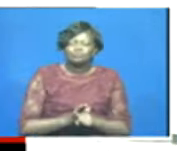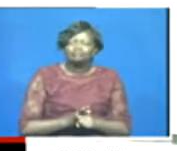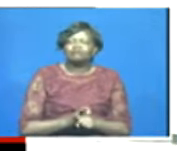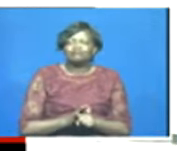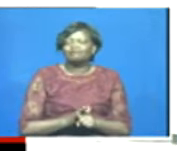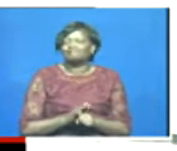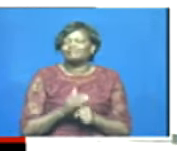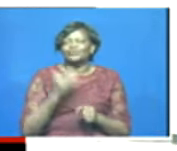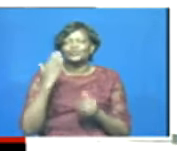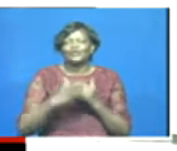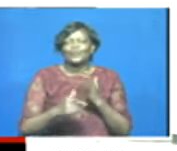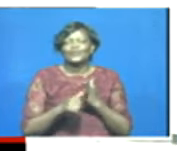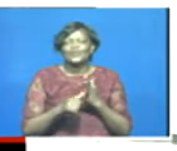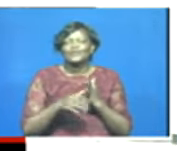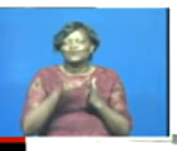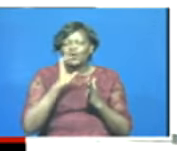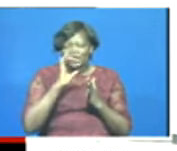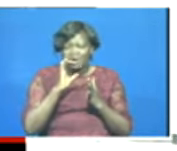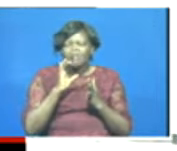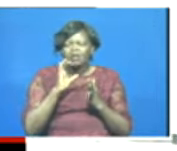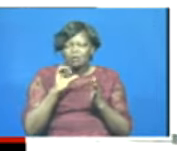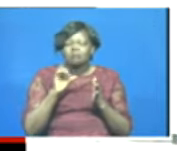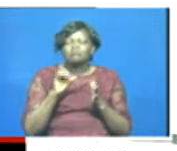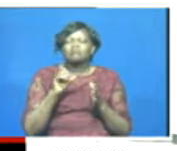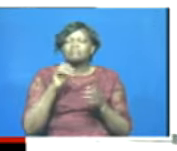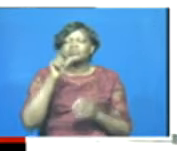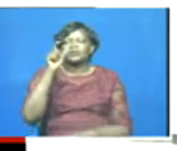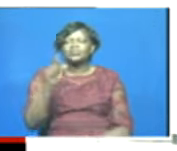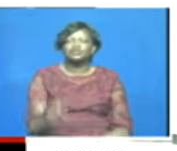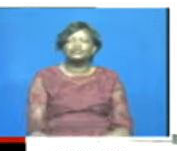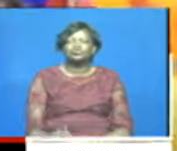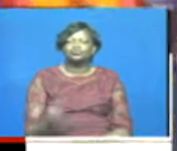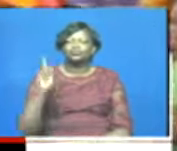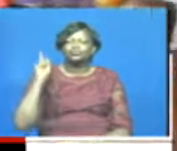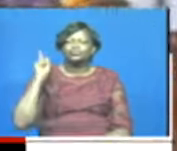the problem of water shortage in the region. Gishuki Washira reports.